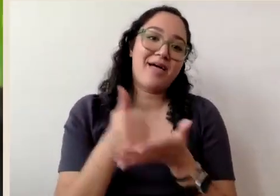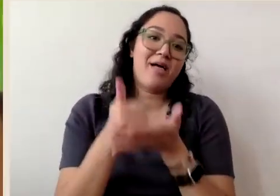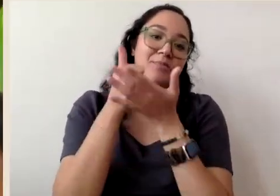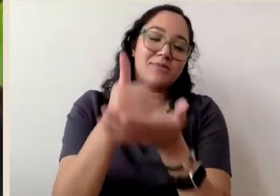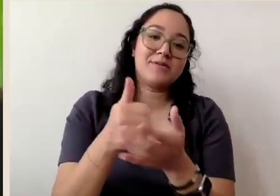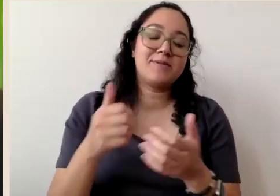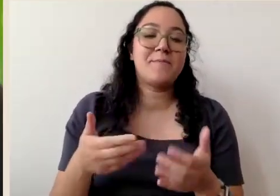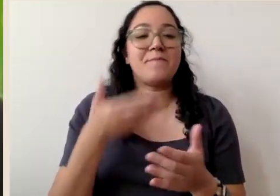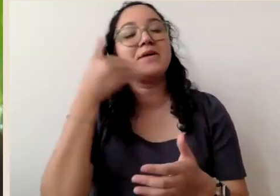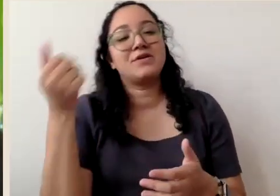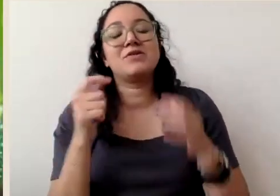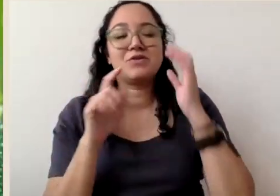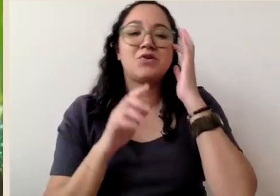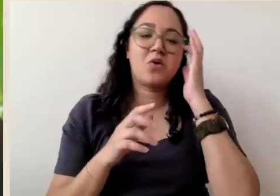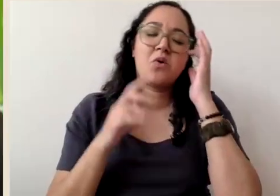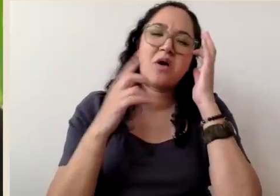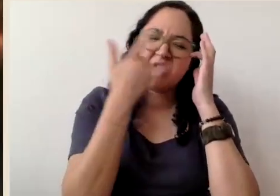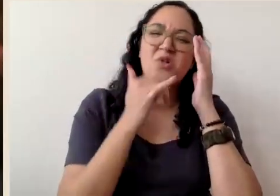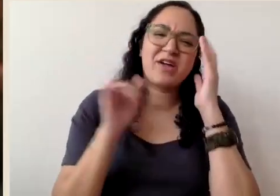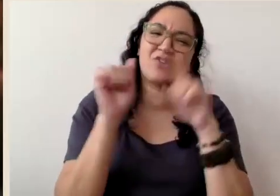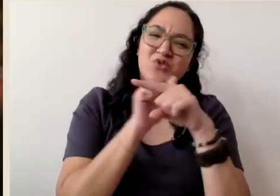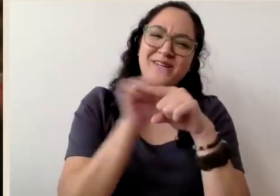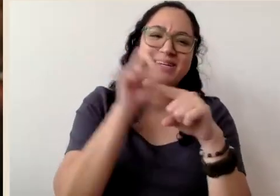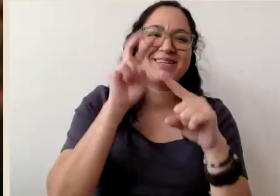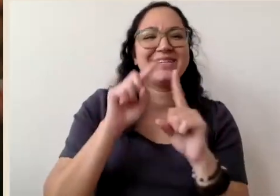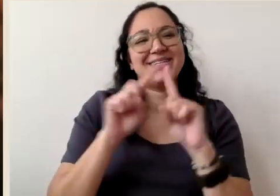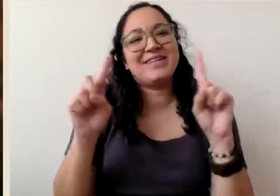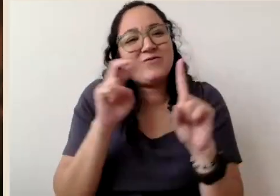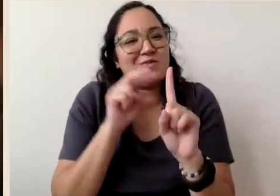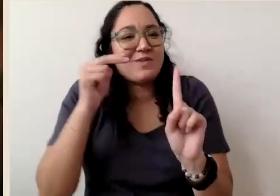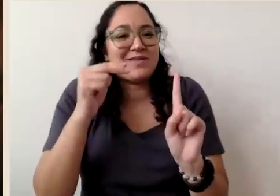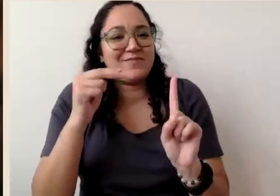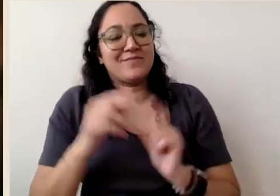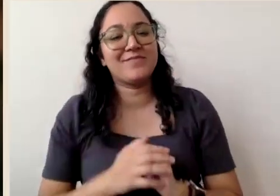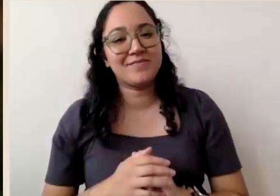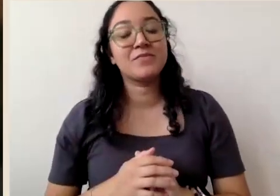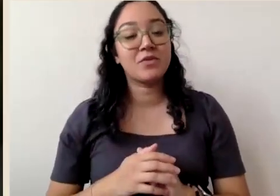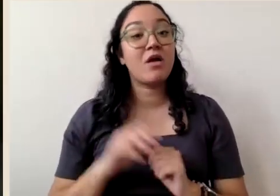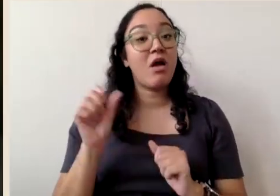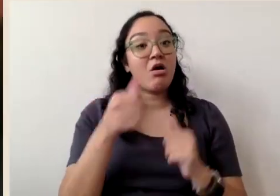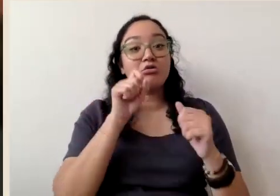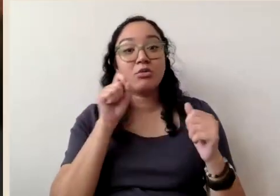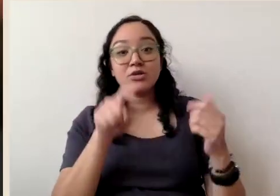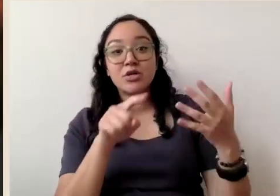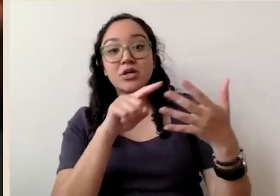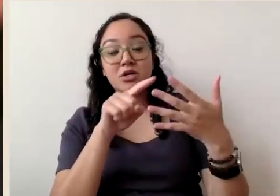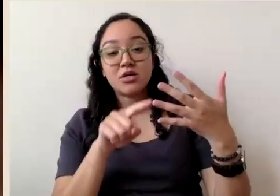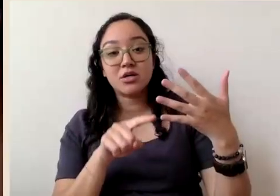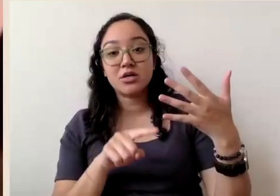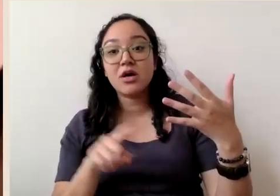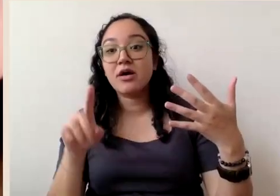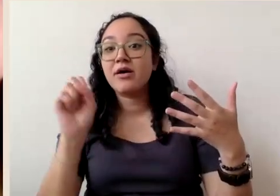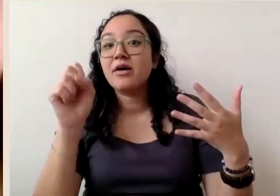So it's also approaching training from a slightly different perspective. Let me see if there's another question I can answer. Yep.